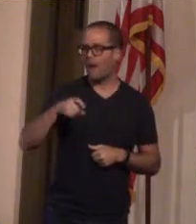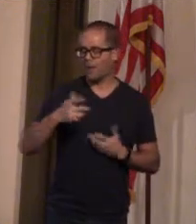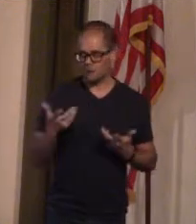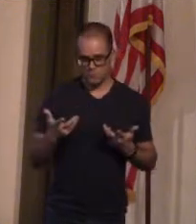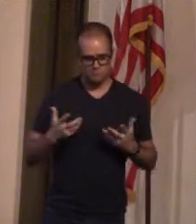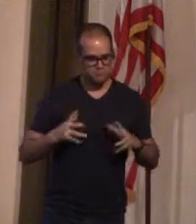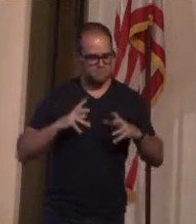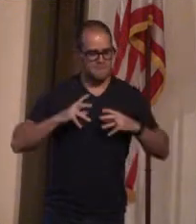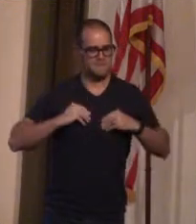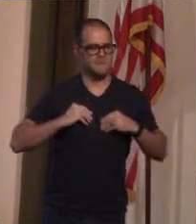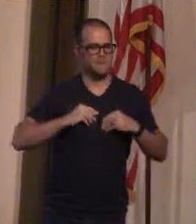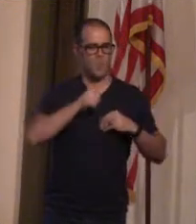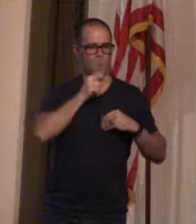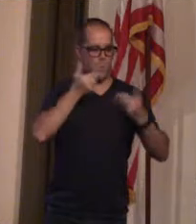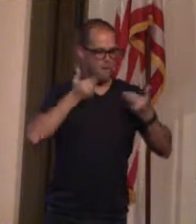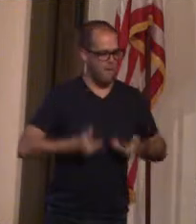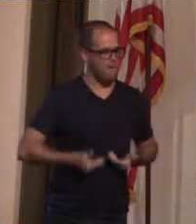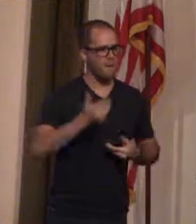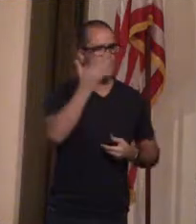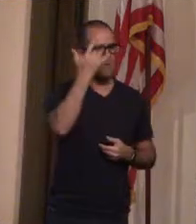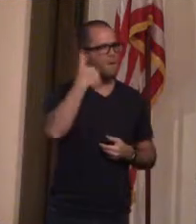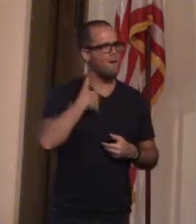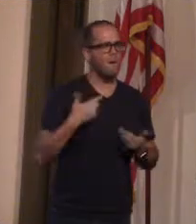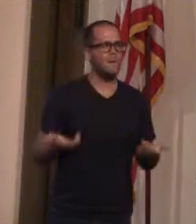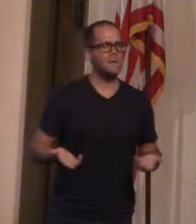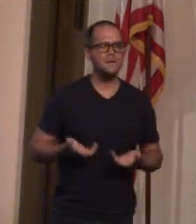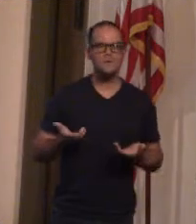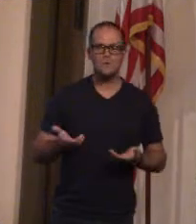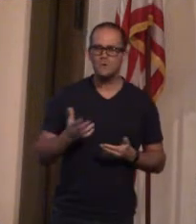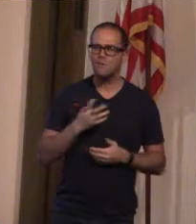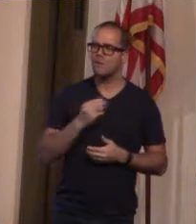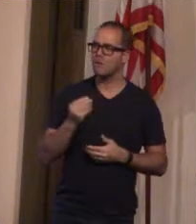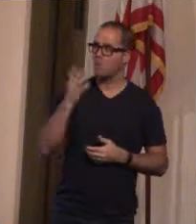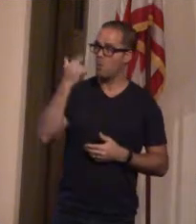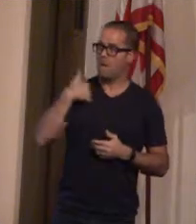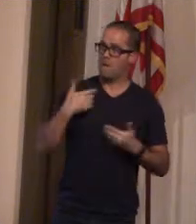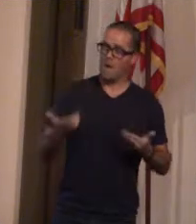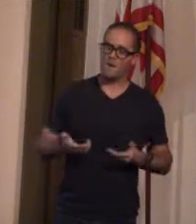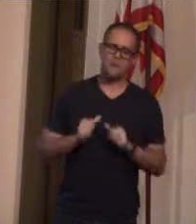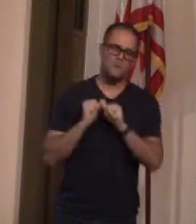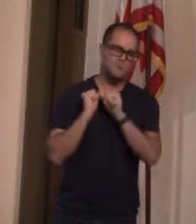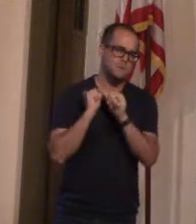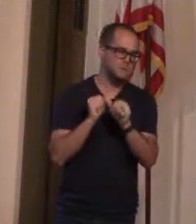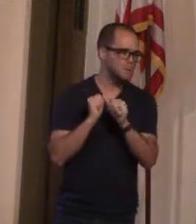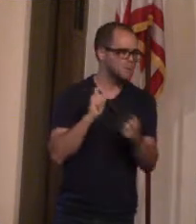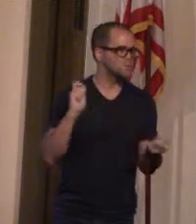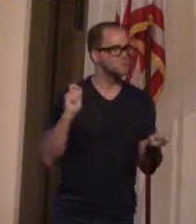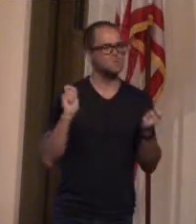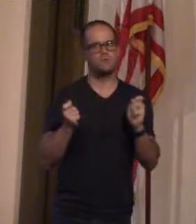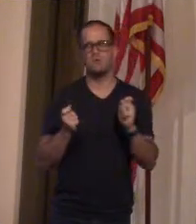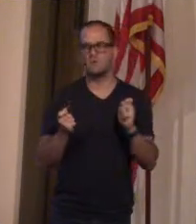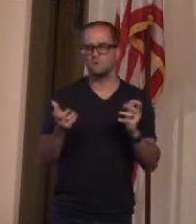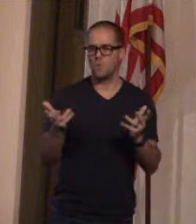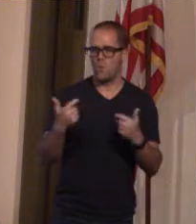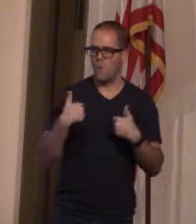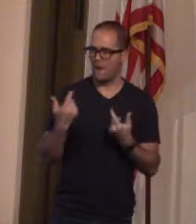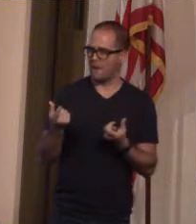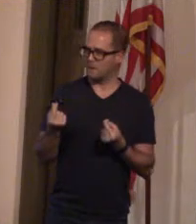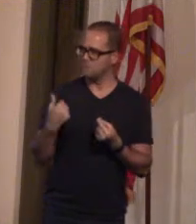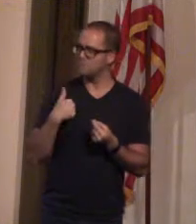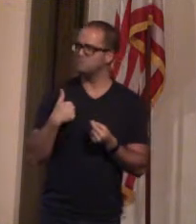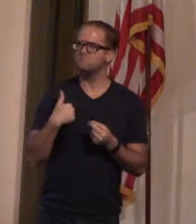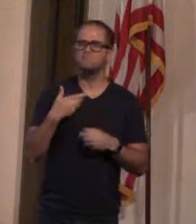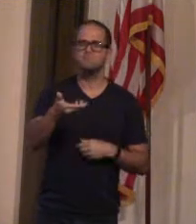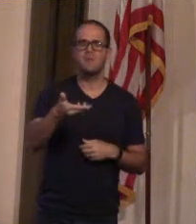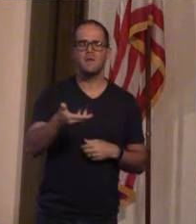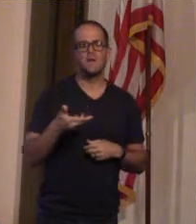business? How will I know who I am if I don't ask you first? And so I had to live with that, who